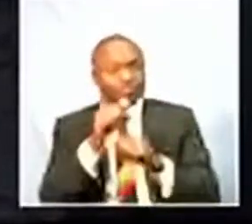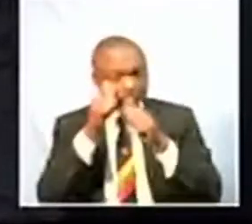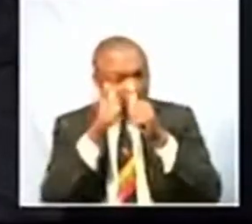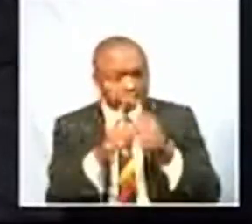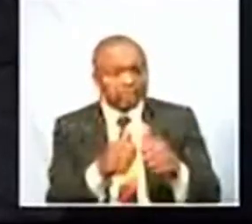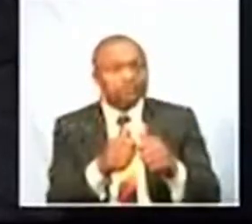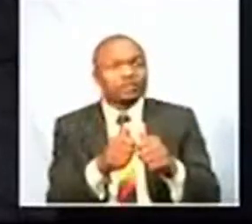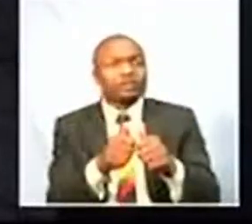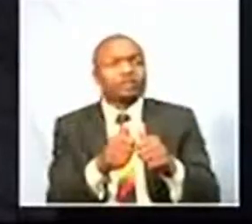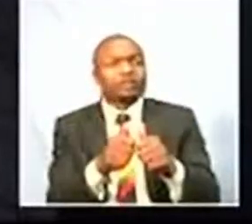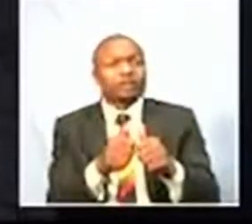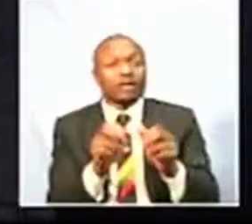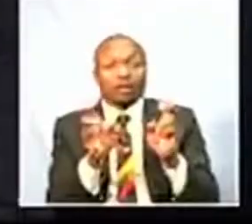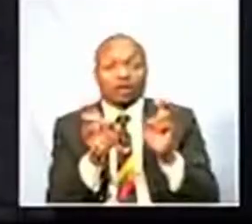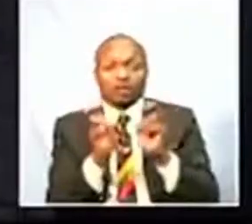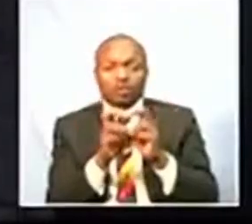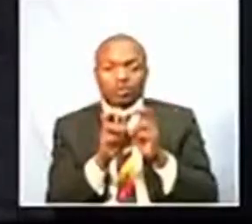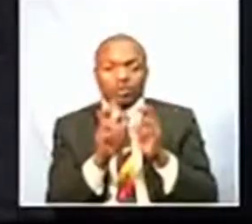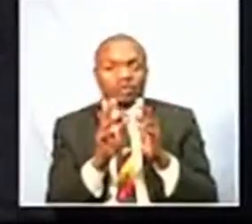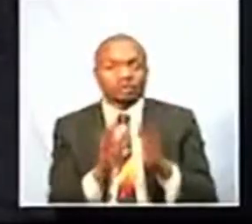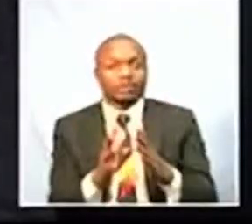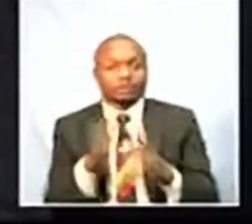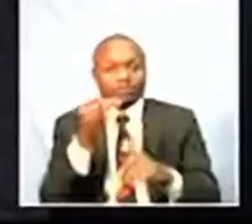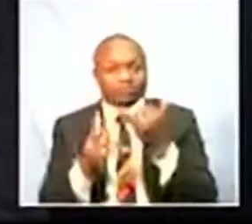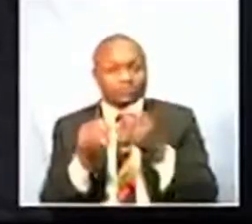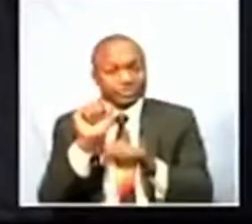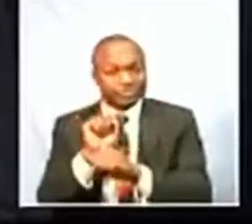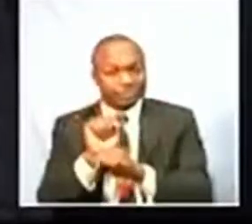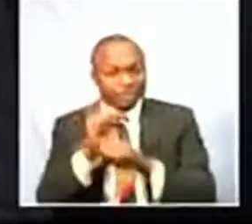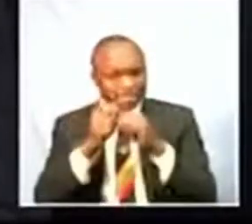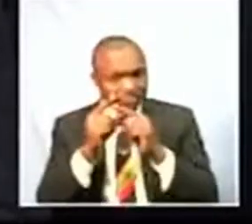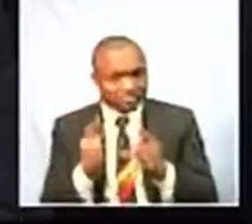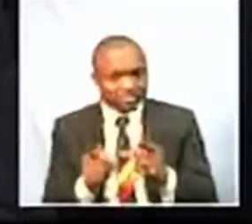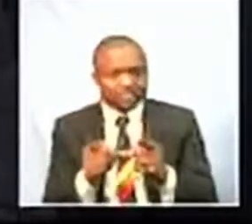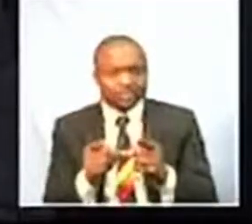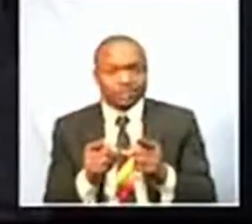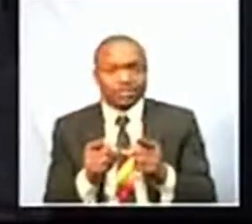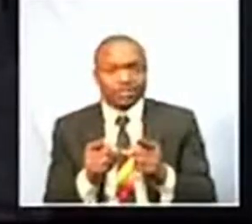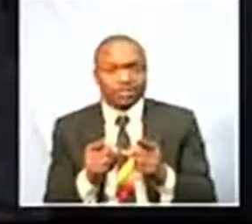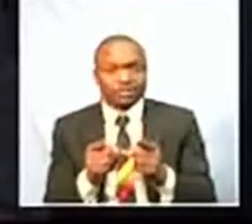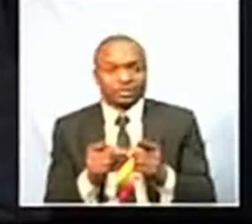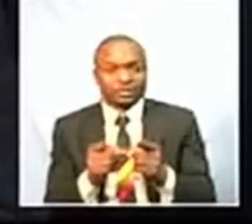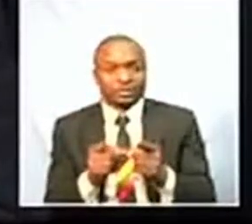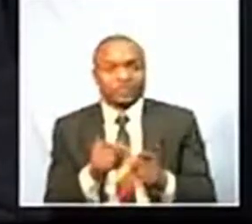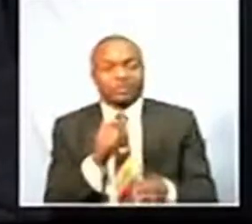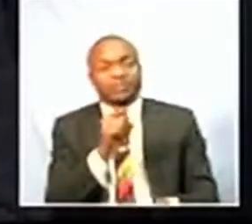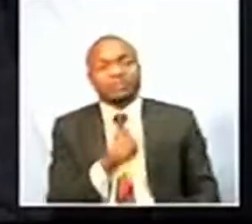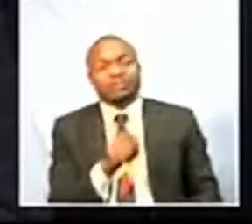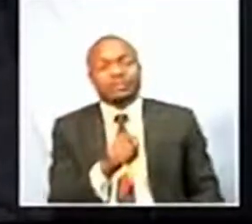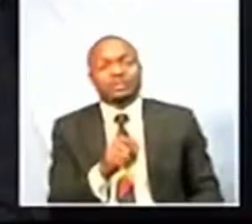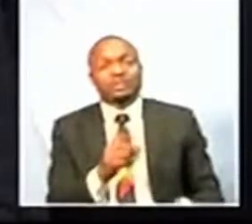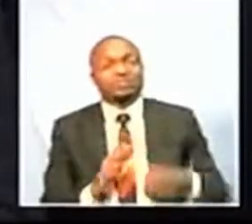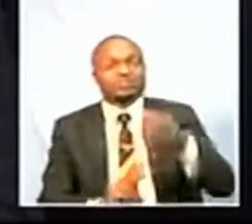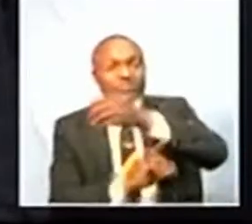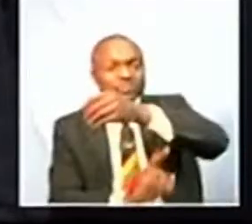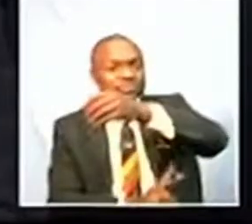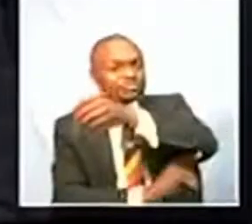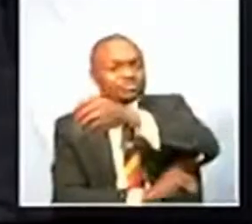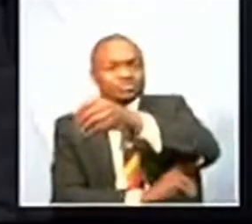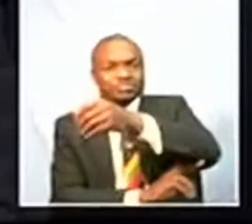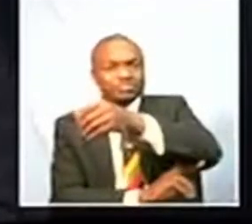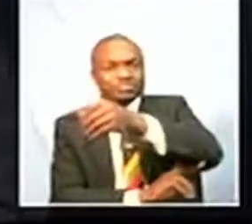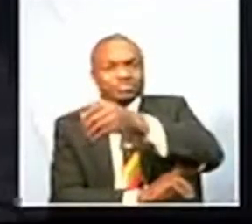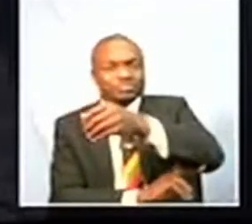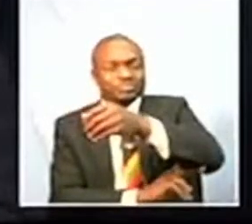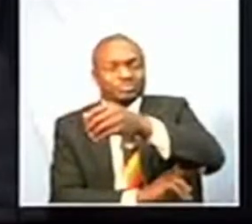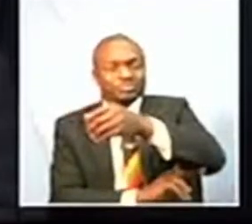to the contractor. Completed works, but the embankment is heavily eroded, which shows that there is no